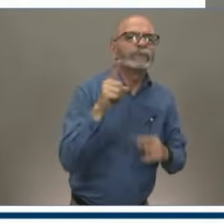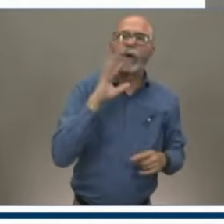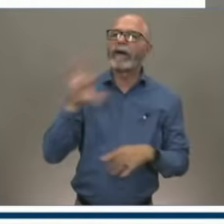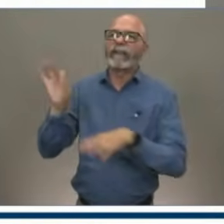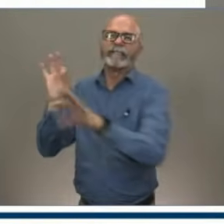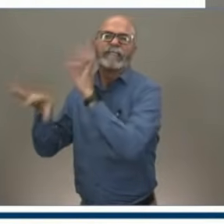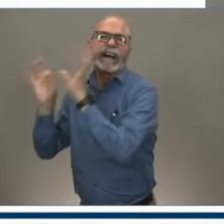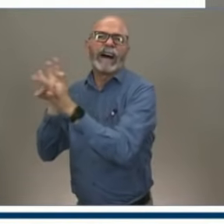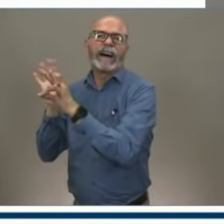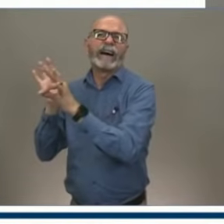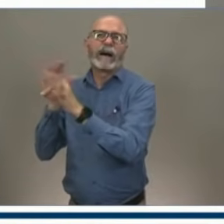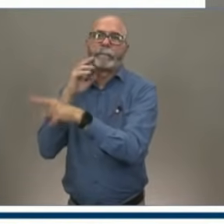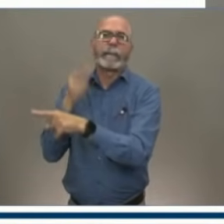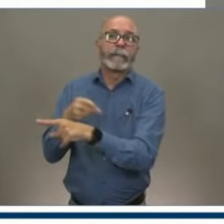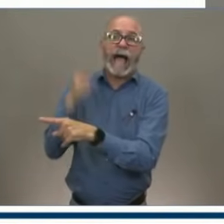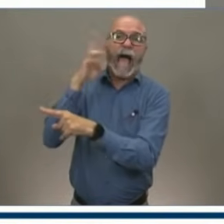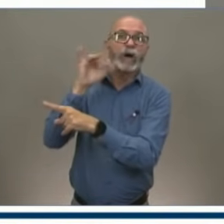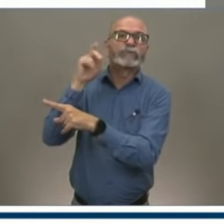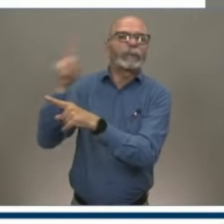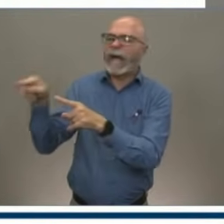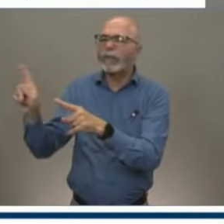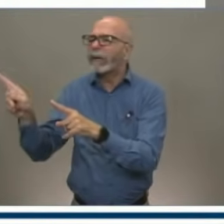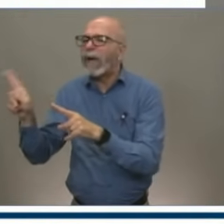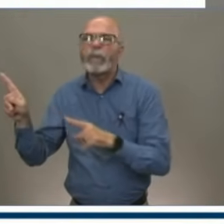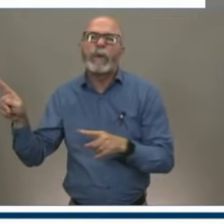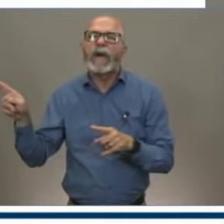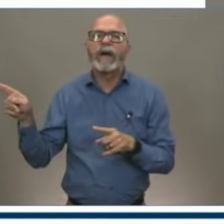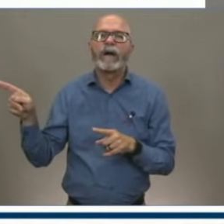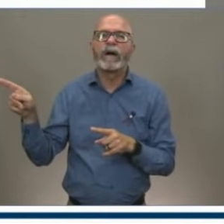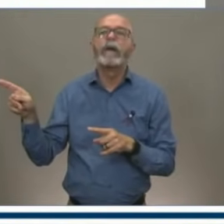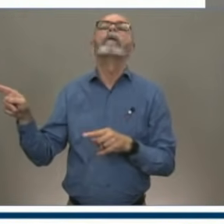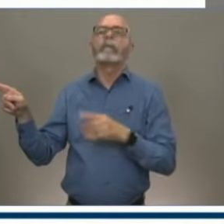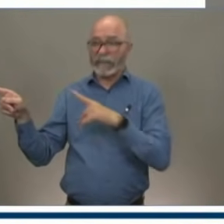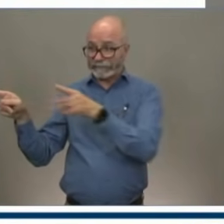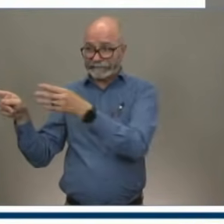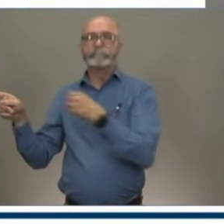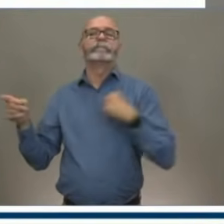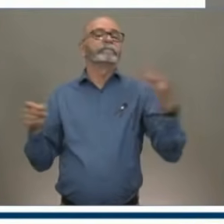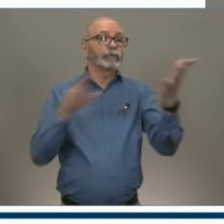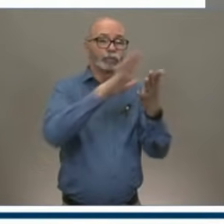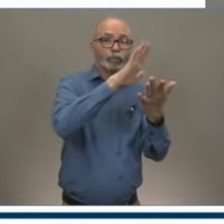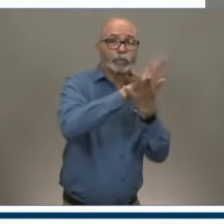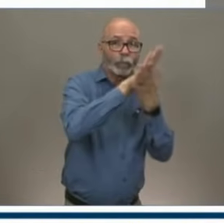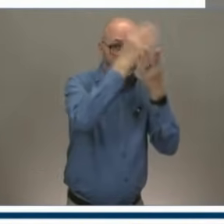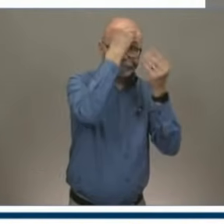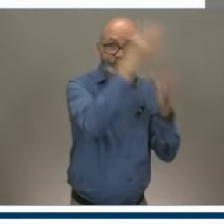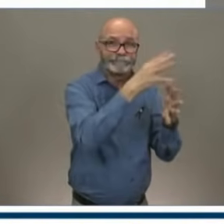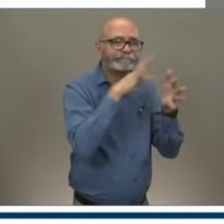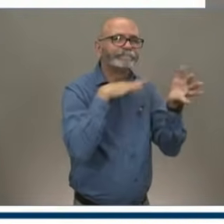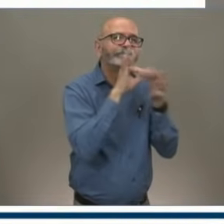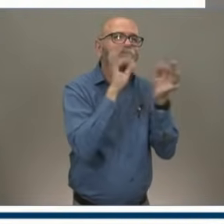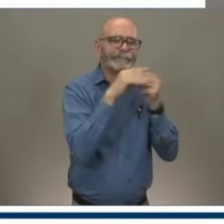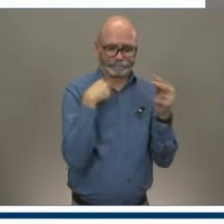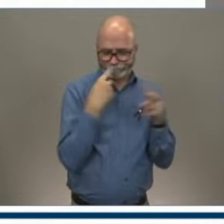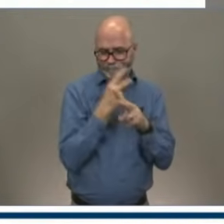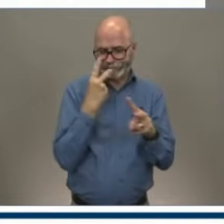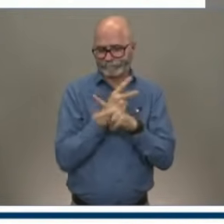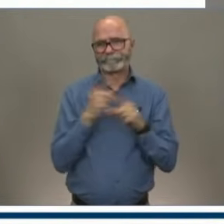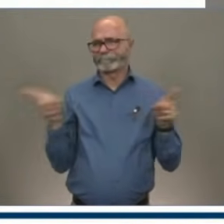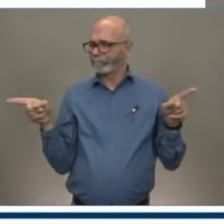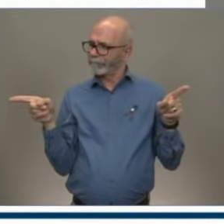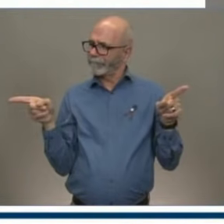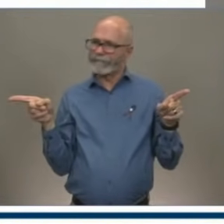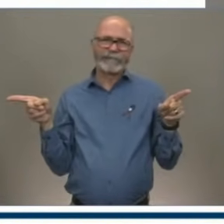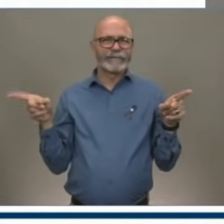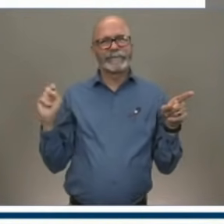connects directly with that school and the Regional Center for Education, and we make it a priority to figure out where the person has